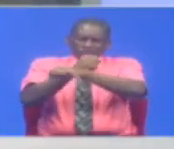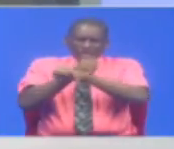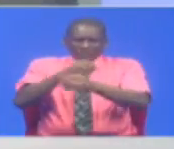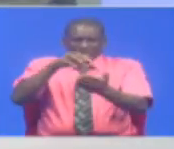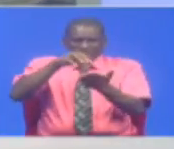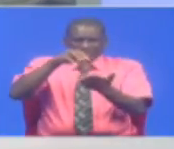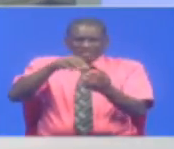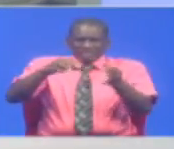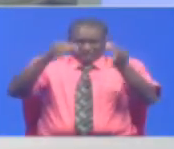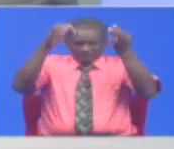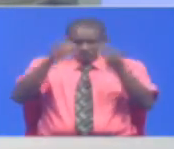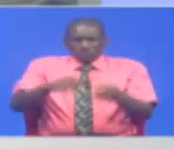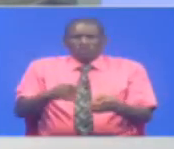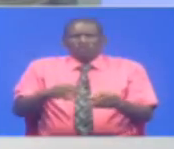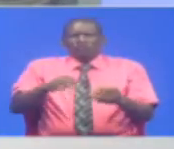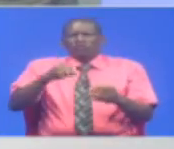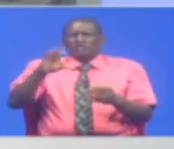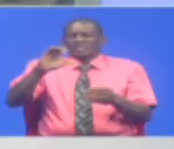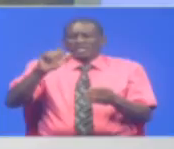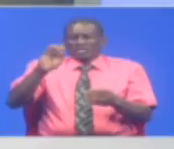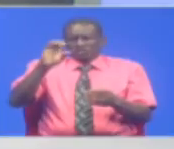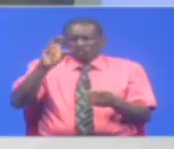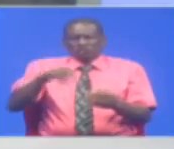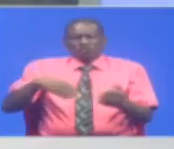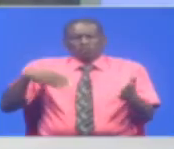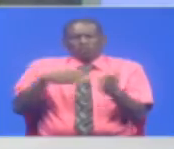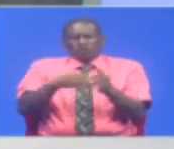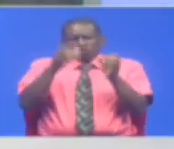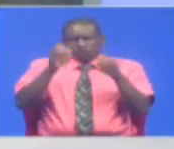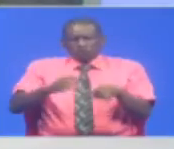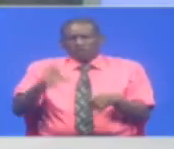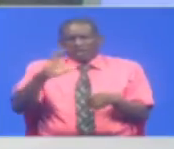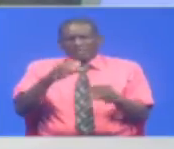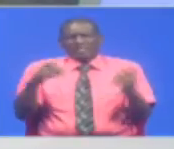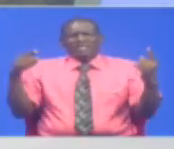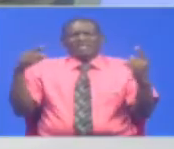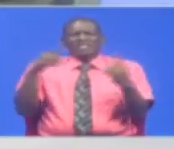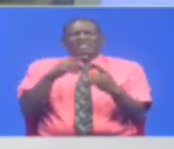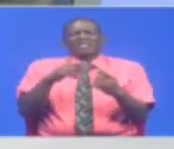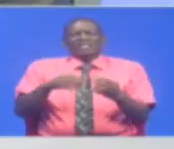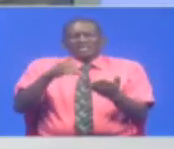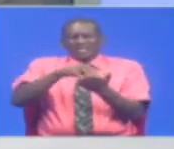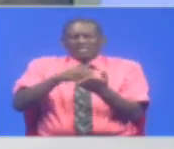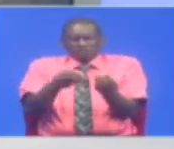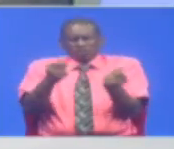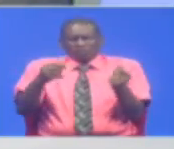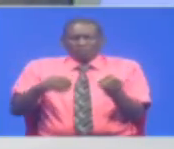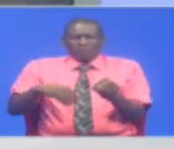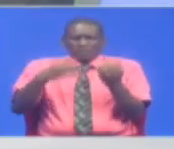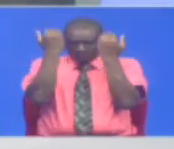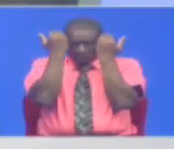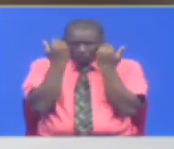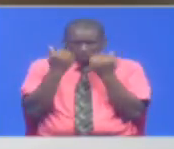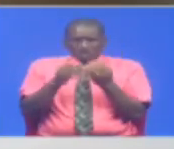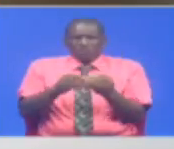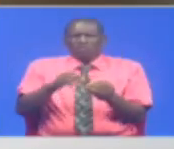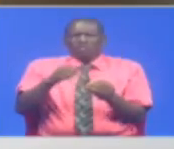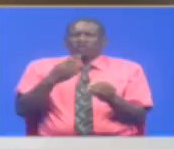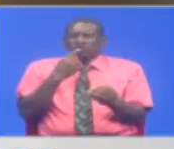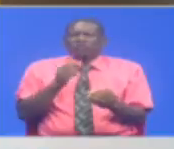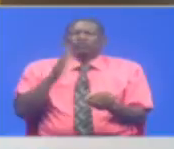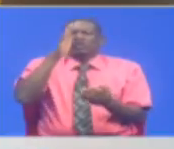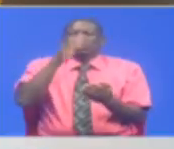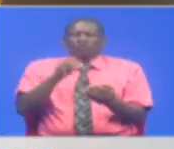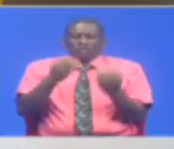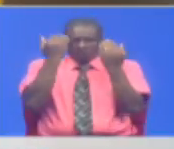new clients until a new trustee is appointed, a directive which has since been suspended by the High Court. In an affidavit filed before the court, CMA's Director of